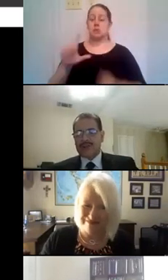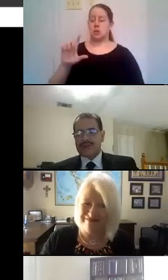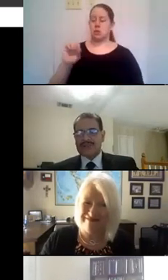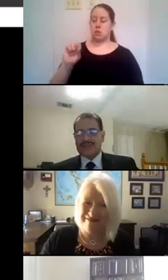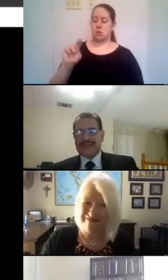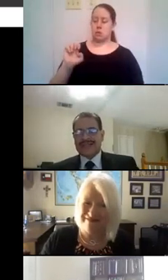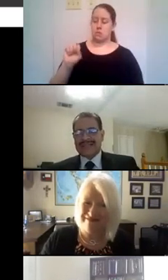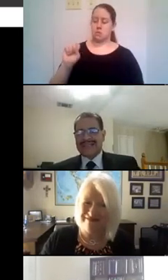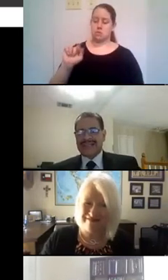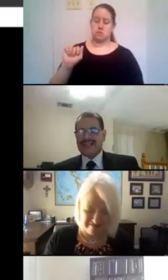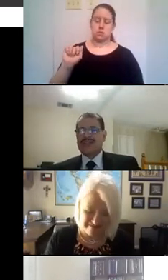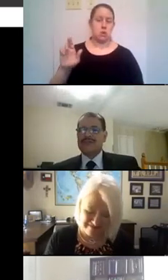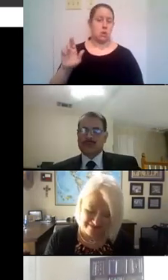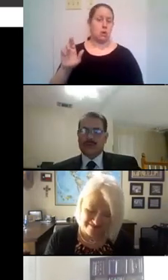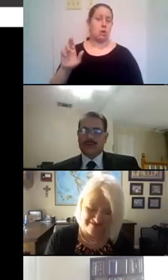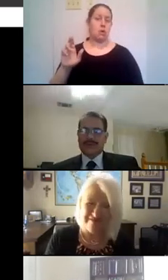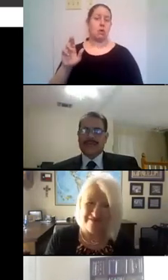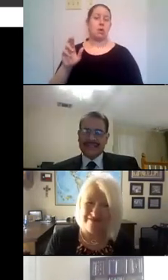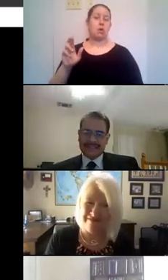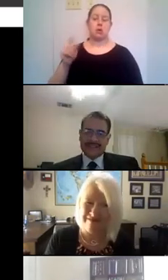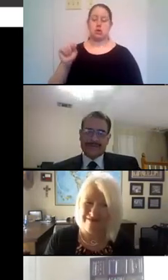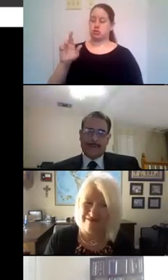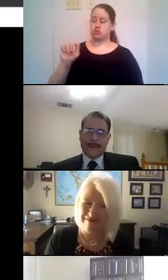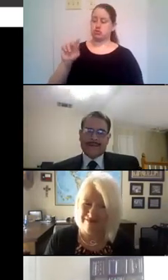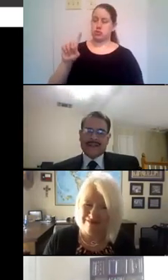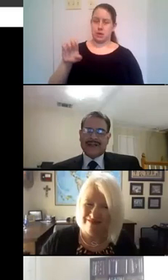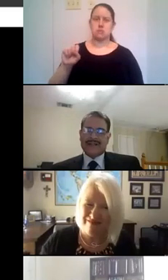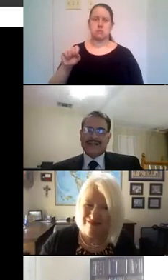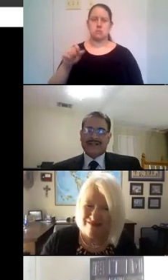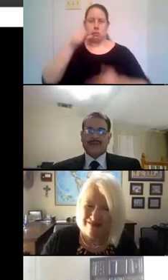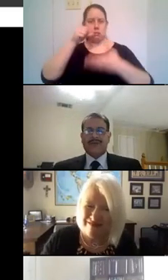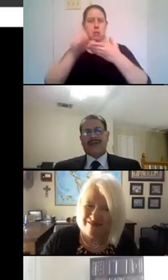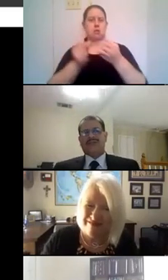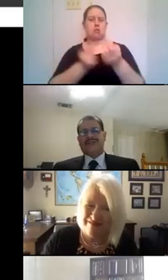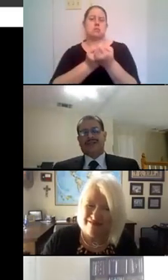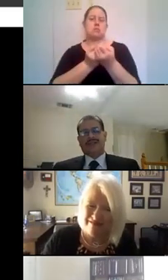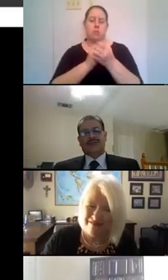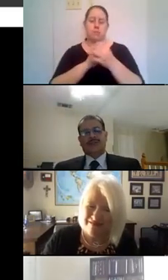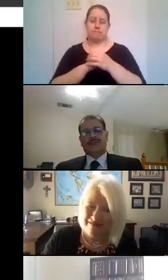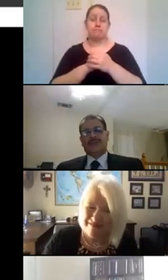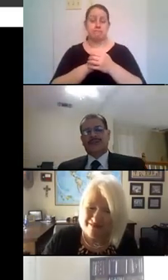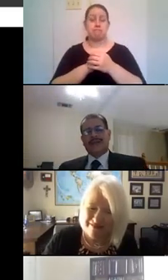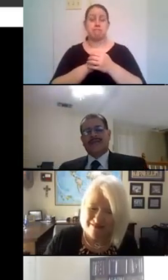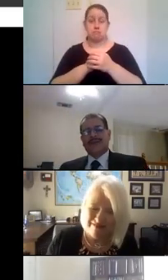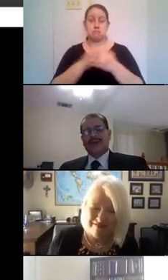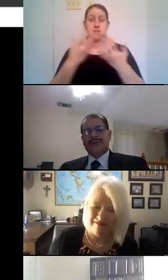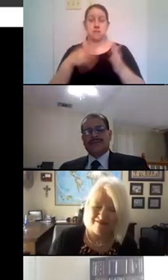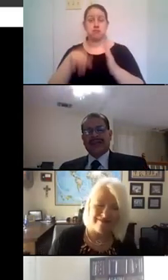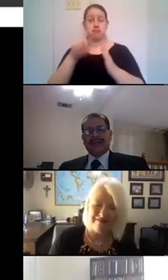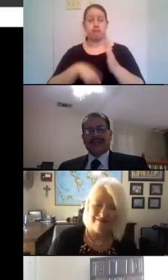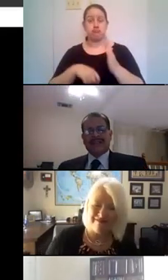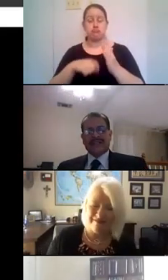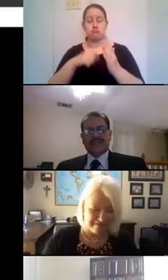to help us get a letter of support, and they did. They were able to get a letter of support